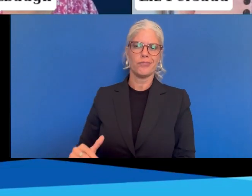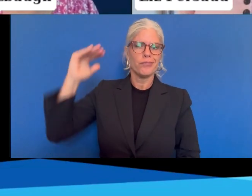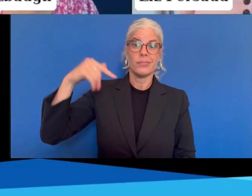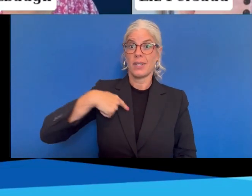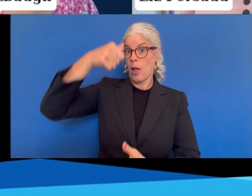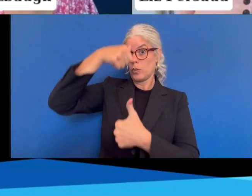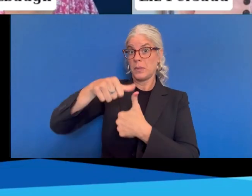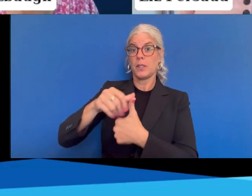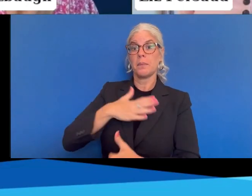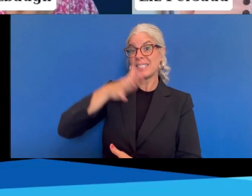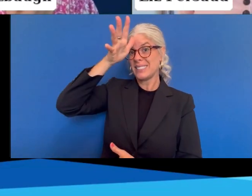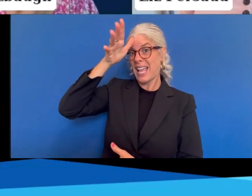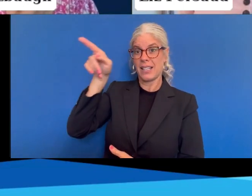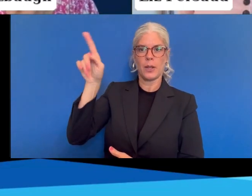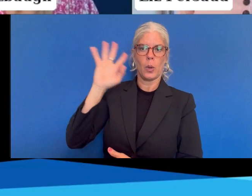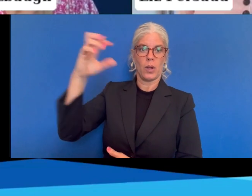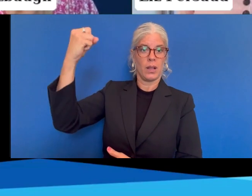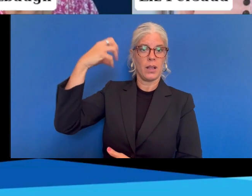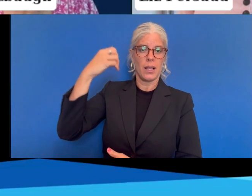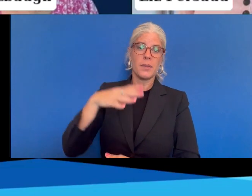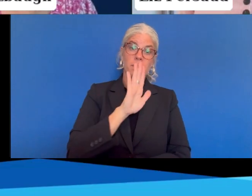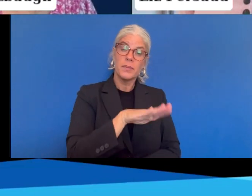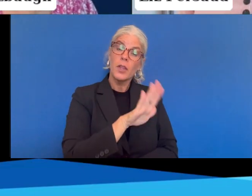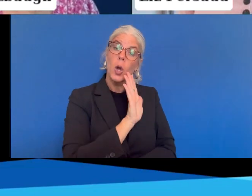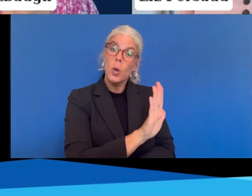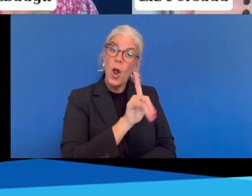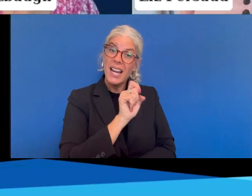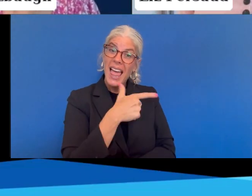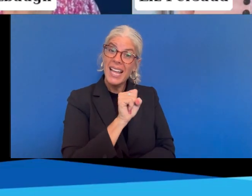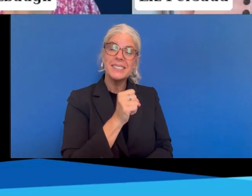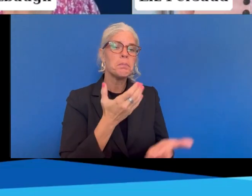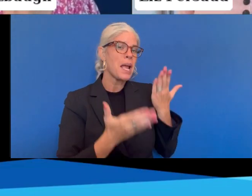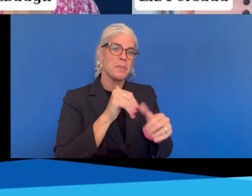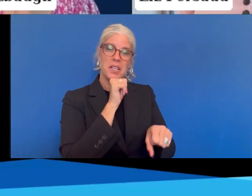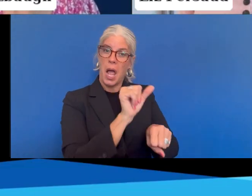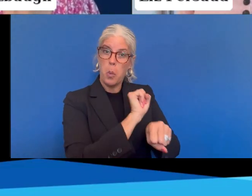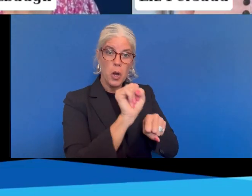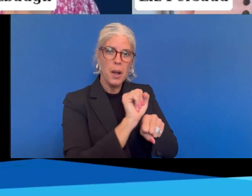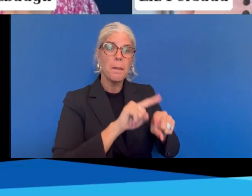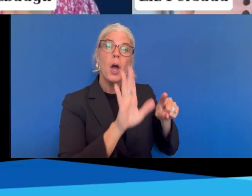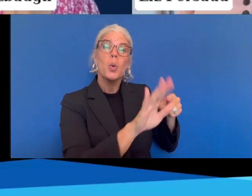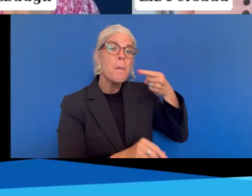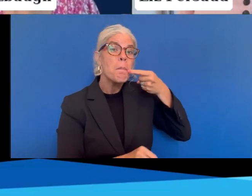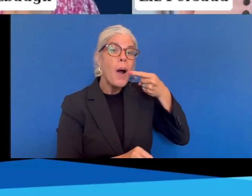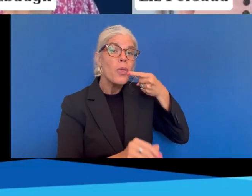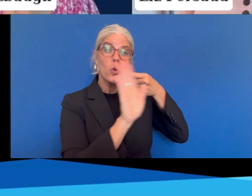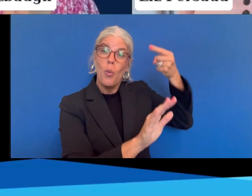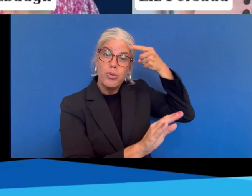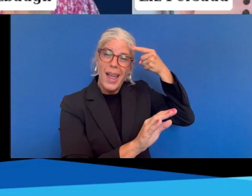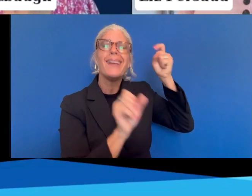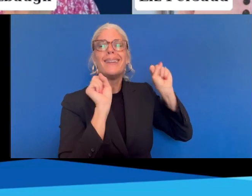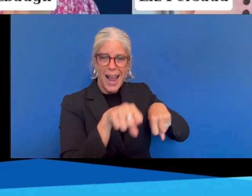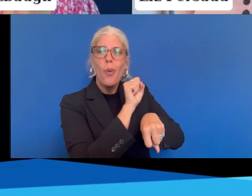my whole life. I remember my dad would always say, your legs may not work, but your mouth and your brain sure do. And you just have